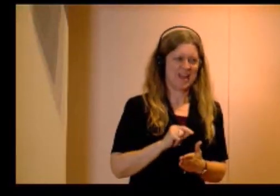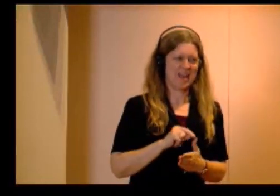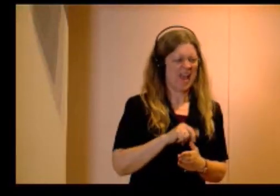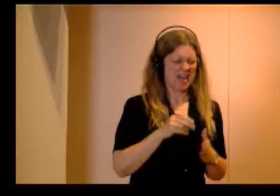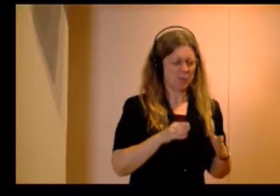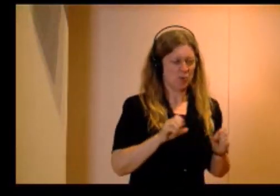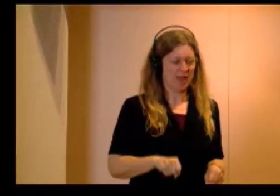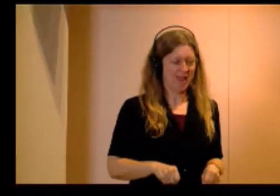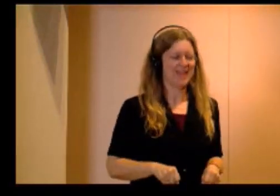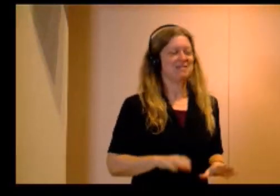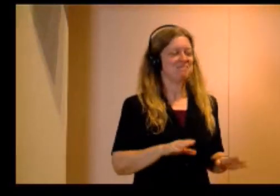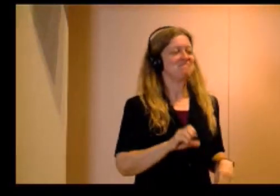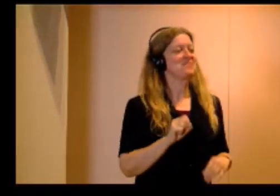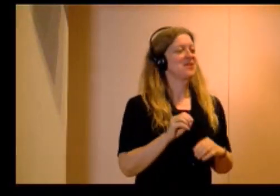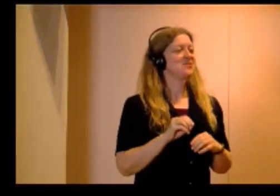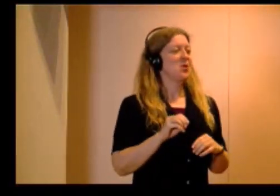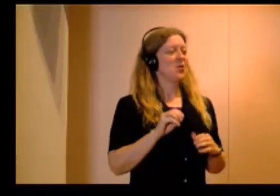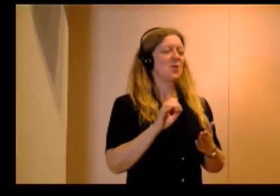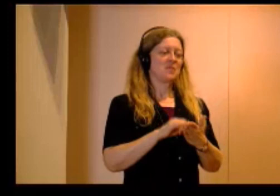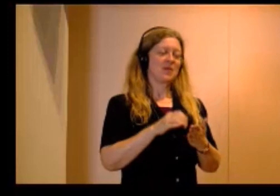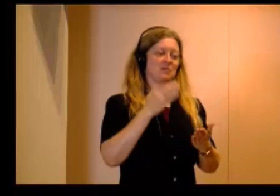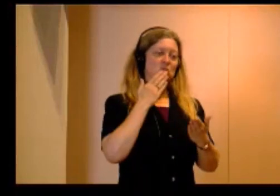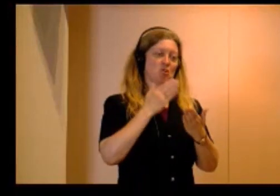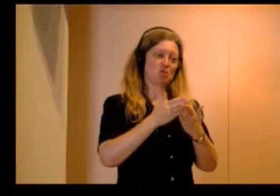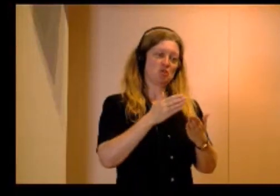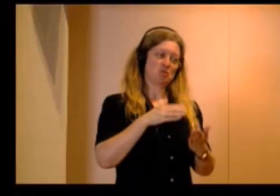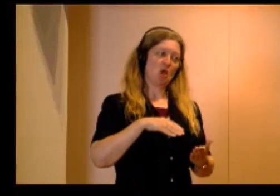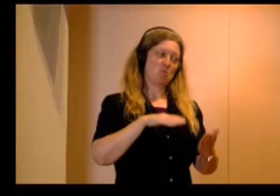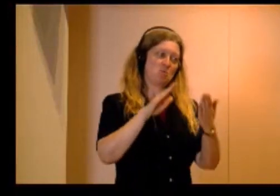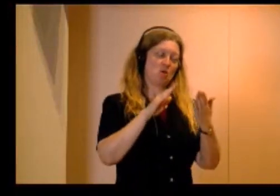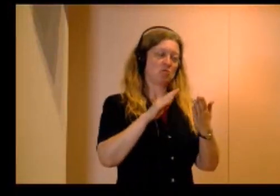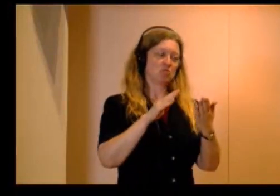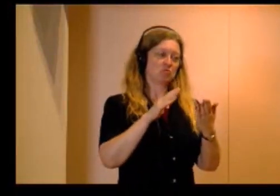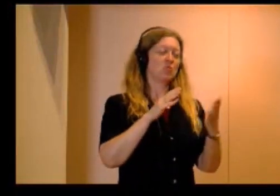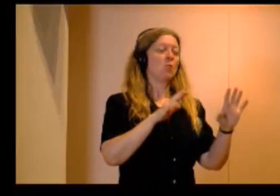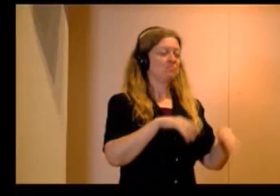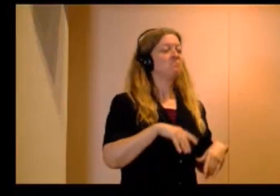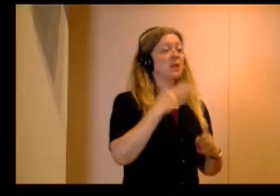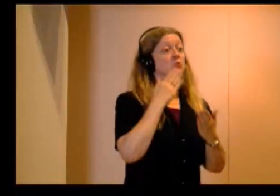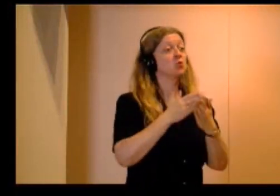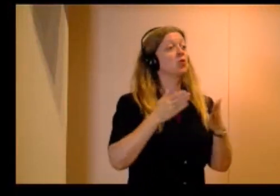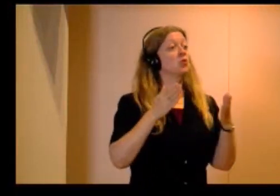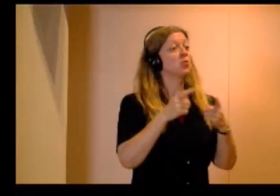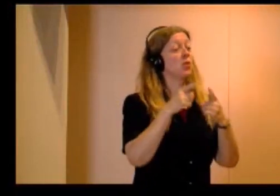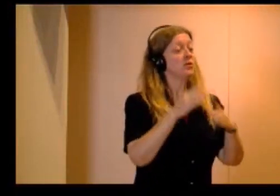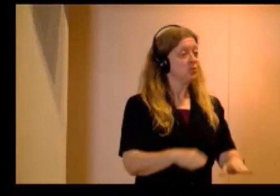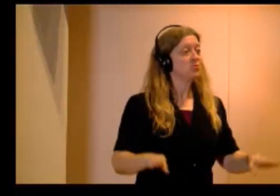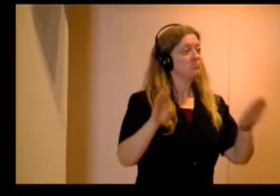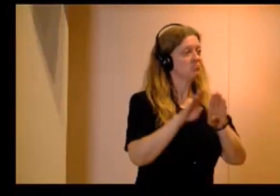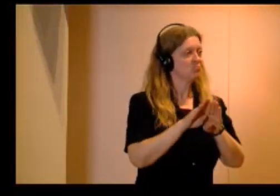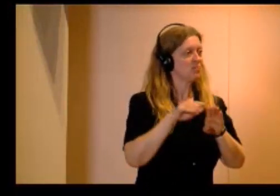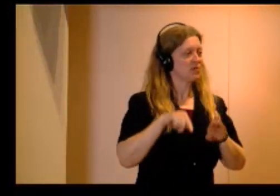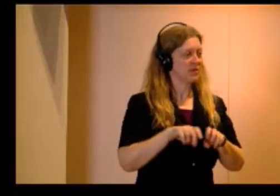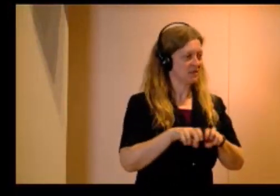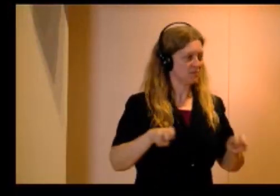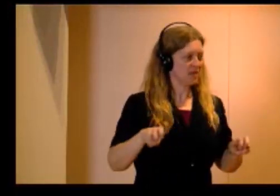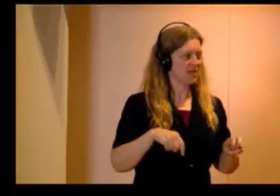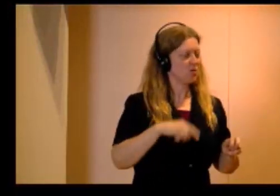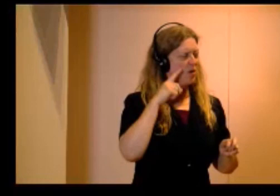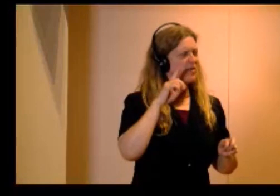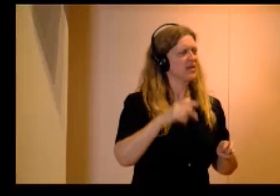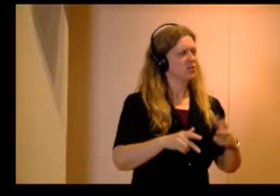I think that might be a good way to wrap that up, because I think it's great, 3 great opinions on that, and